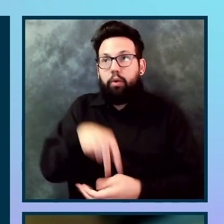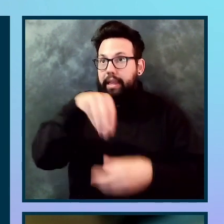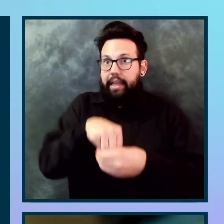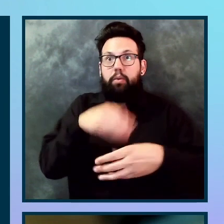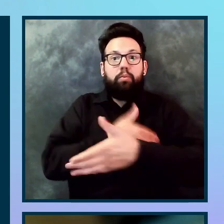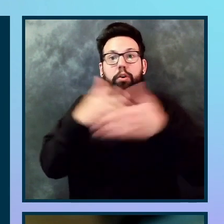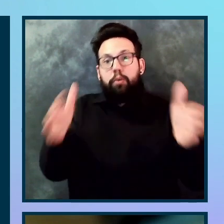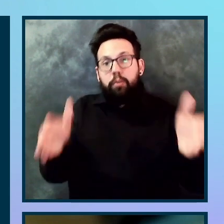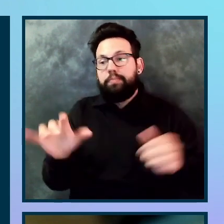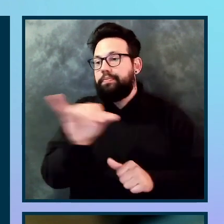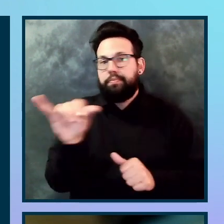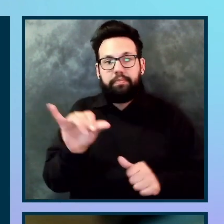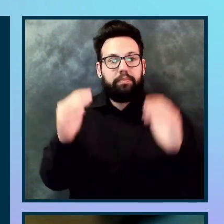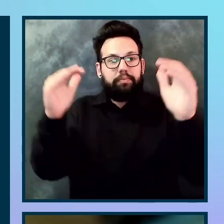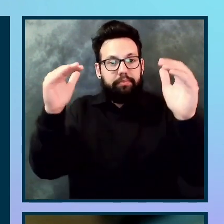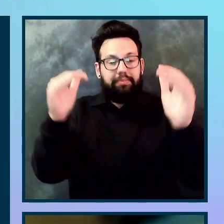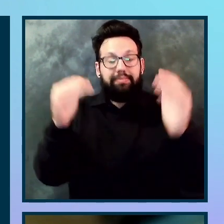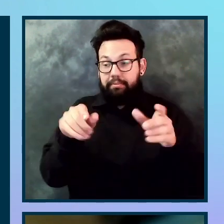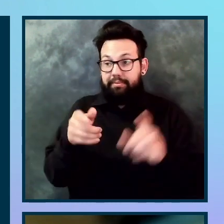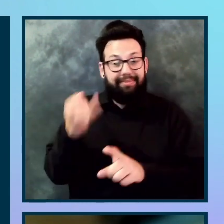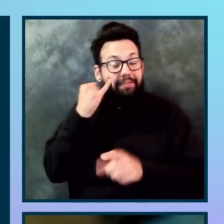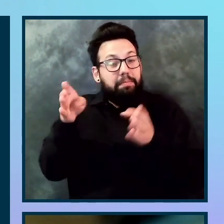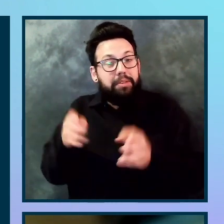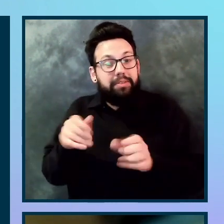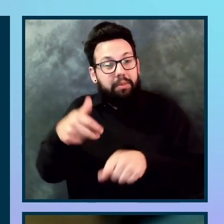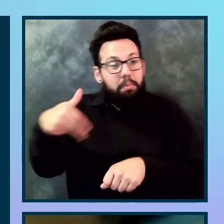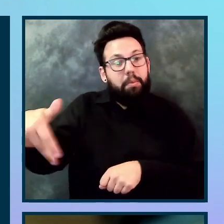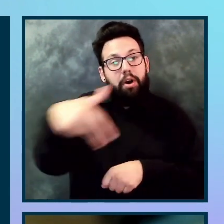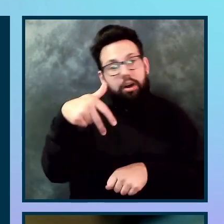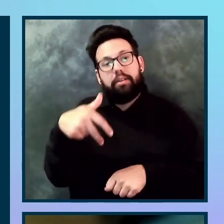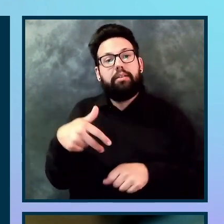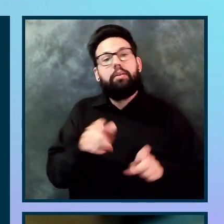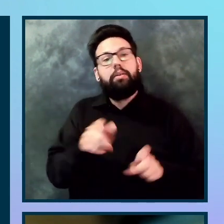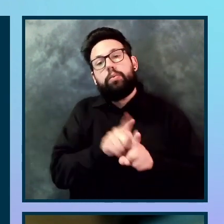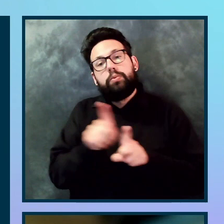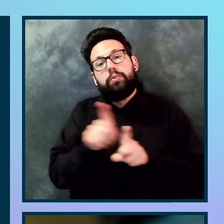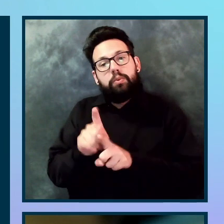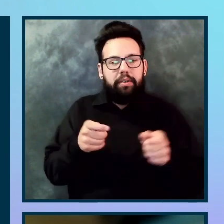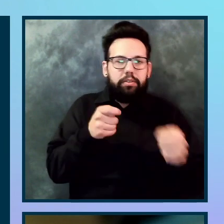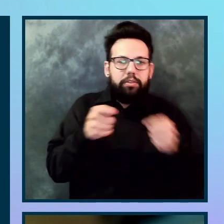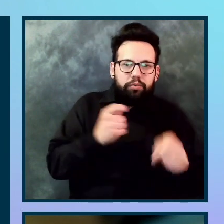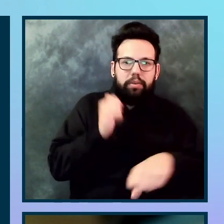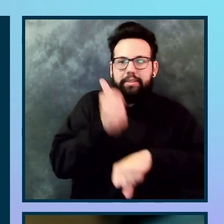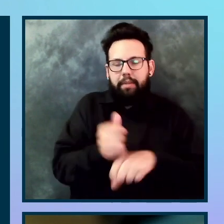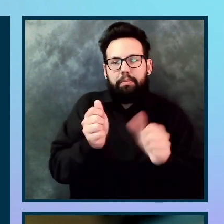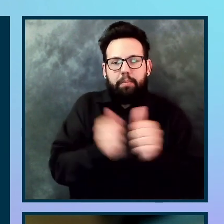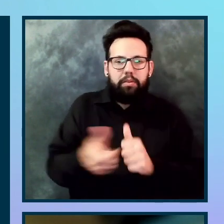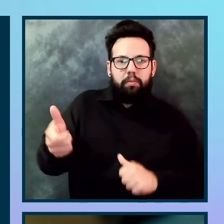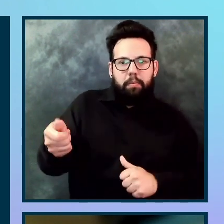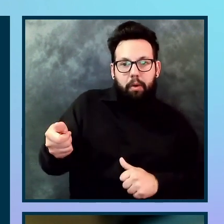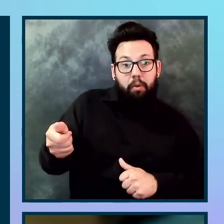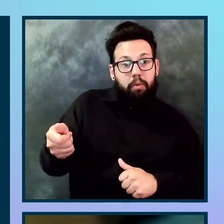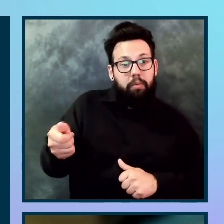sure that we can move our camera position with just our controllers or another device that goes in. We